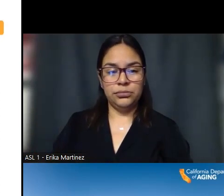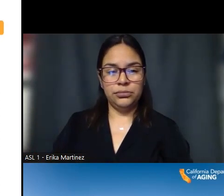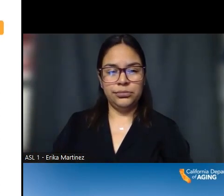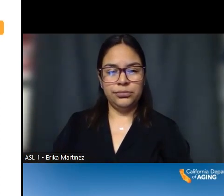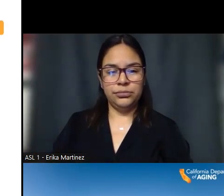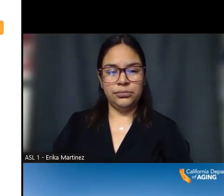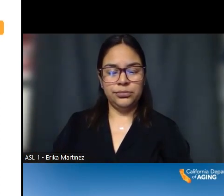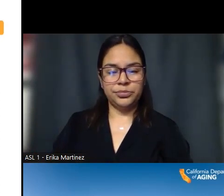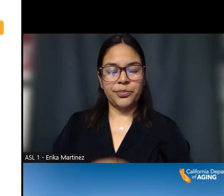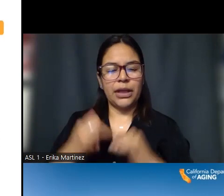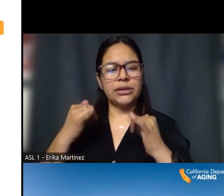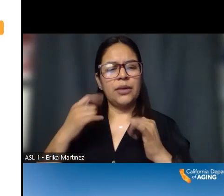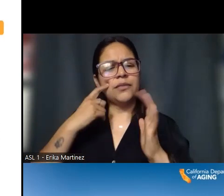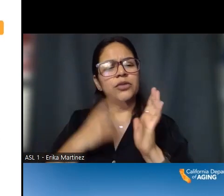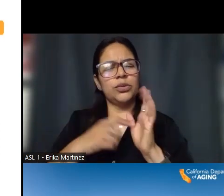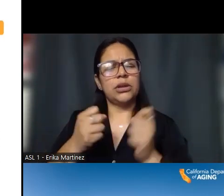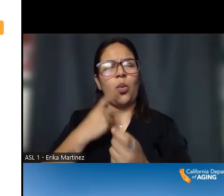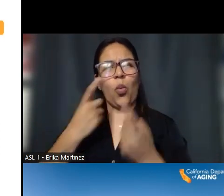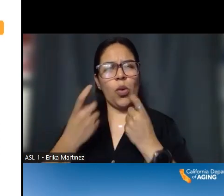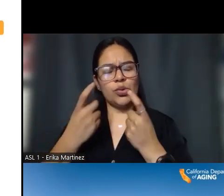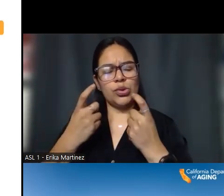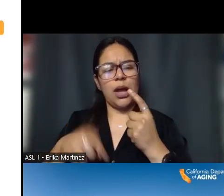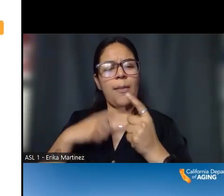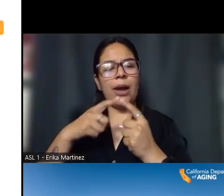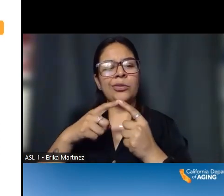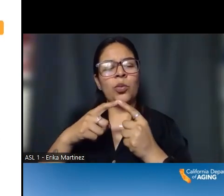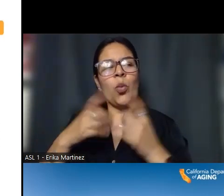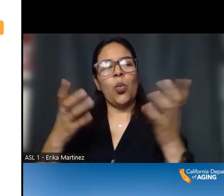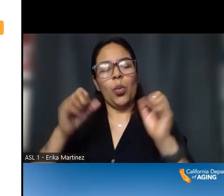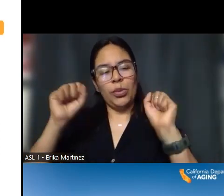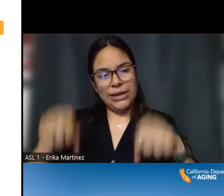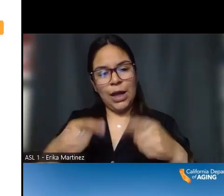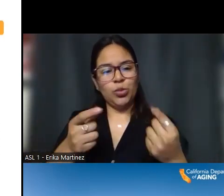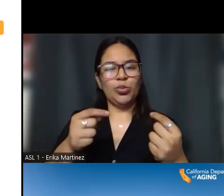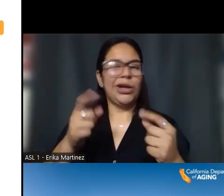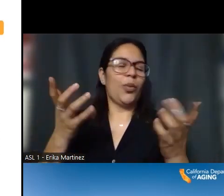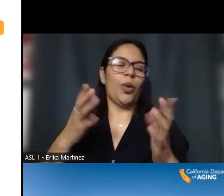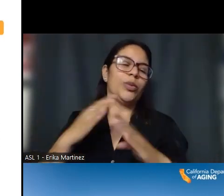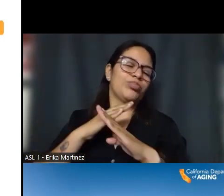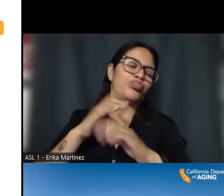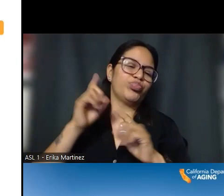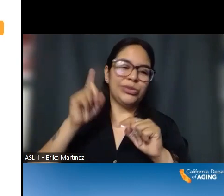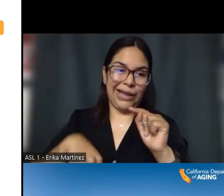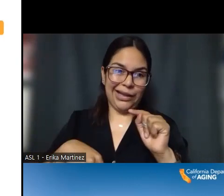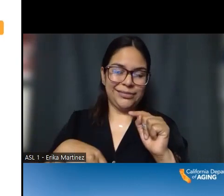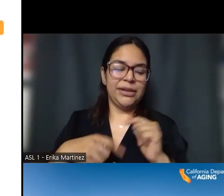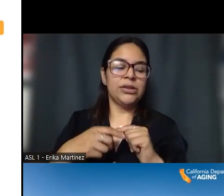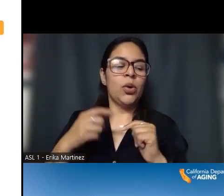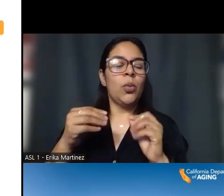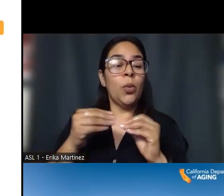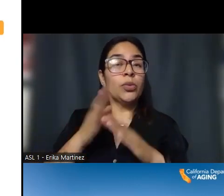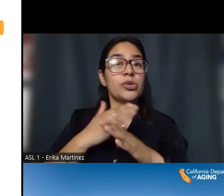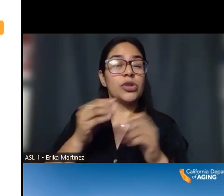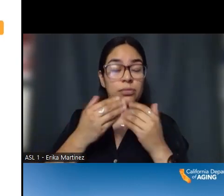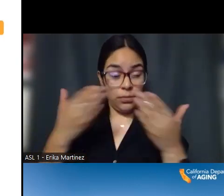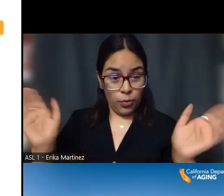So we get a lot of questions in our office about some things that we can and can't do. So we like to share this information publicly. If it's not the role of the